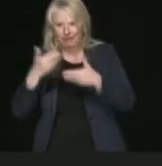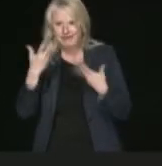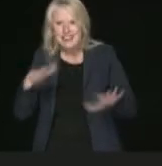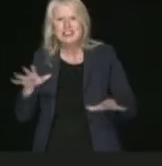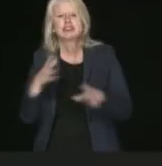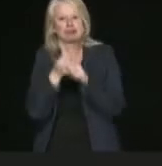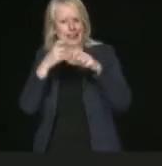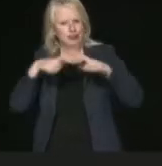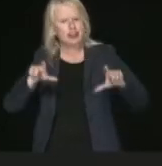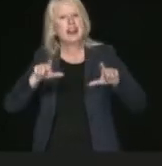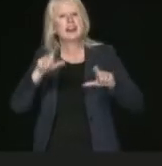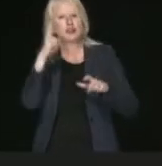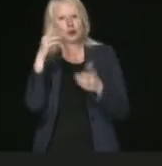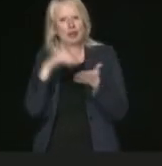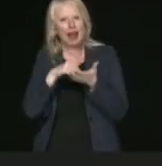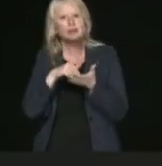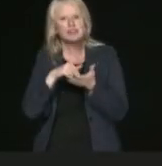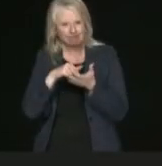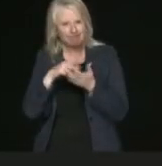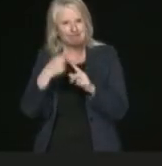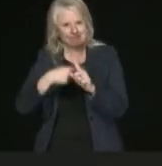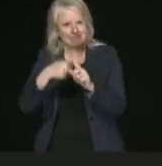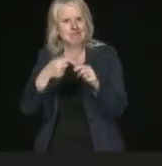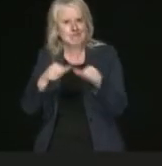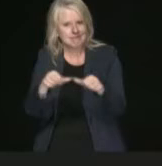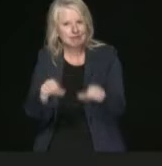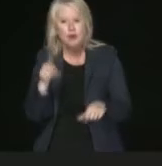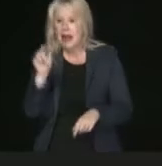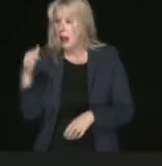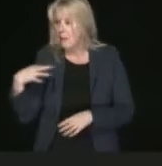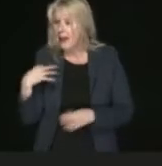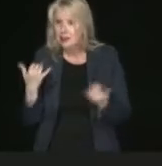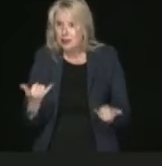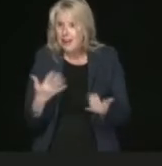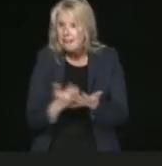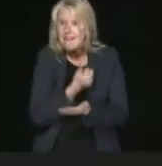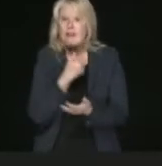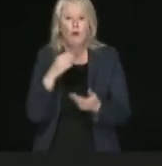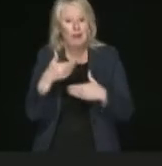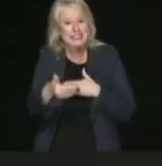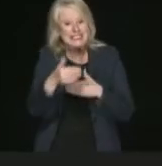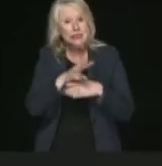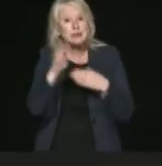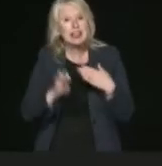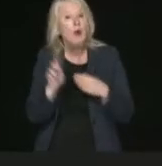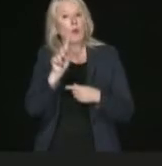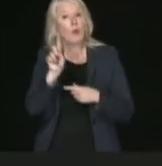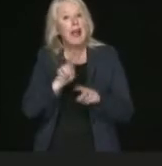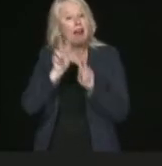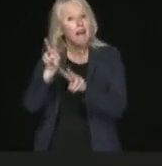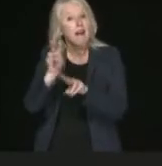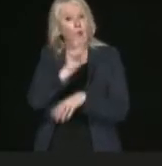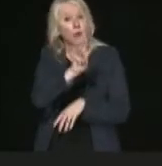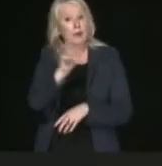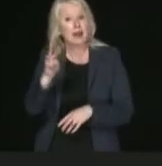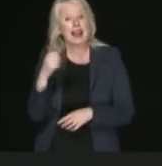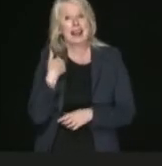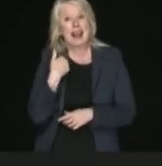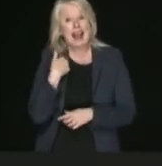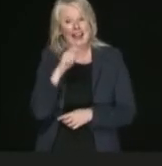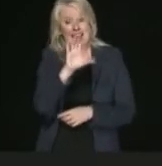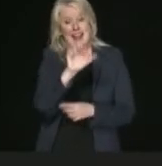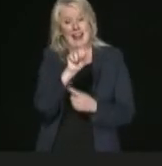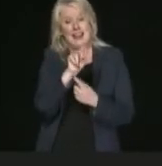deposit. Remember, you can apply today or this weekend if you haven't done so yet by going to canada.ca or calling